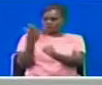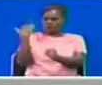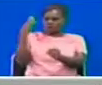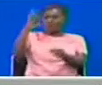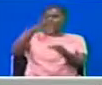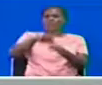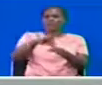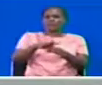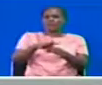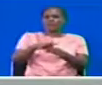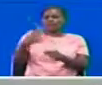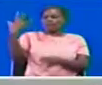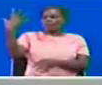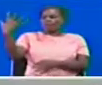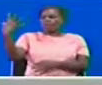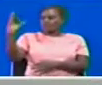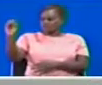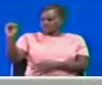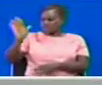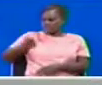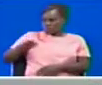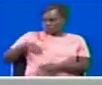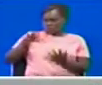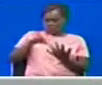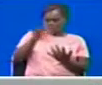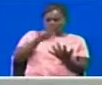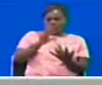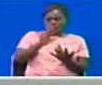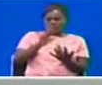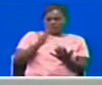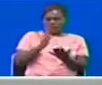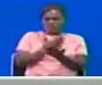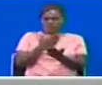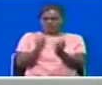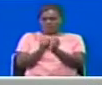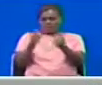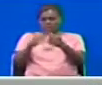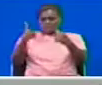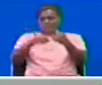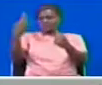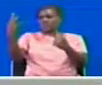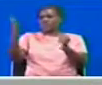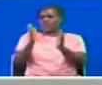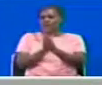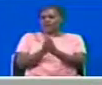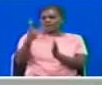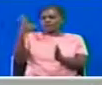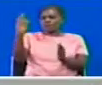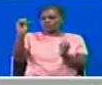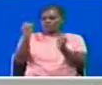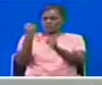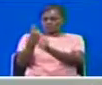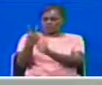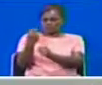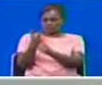election, just 50 women were elected between 1963 and the year 2012.